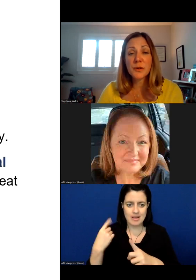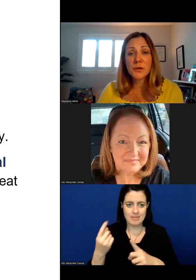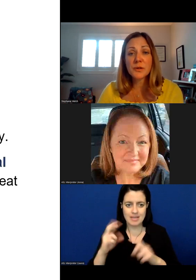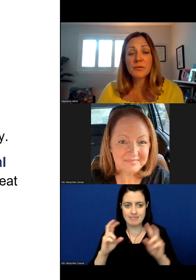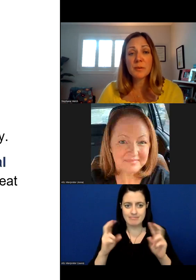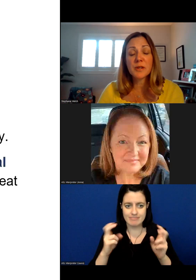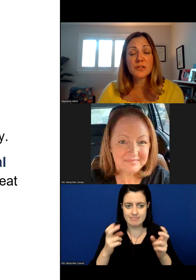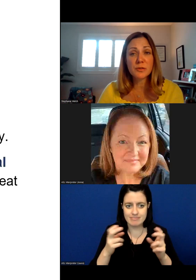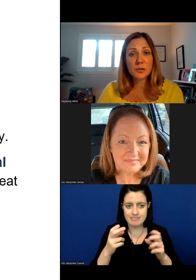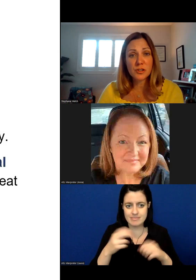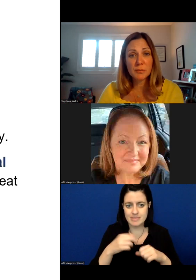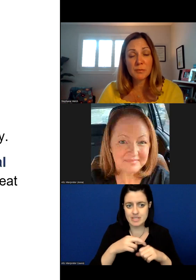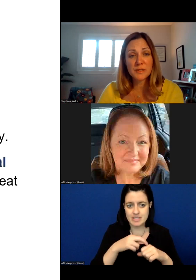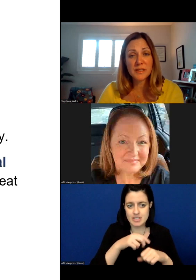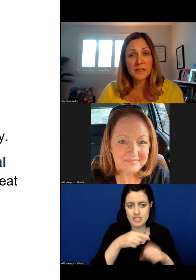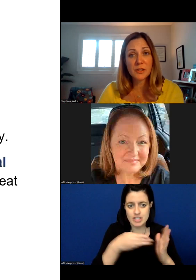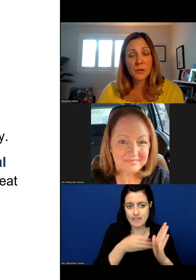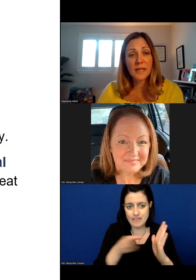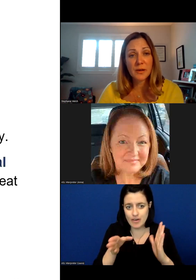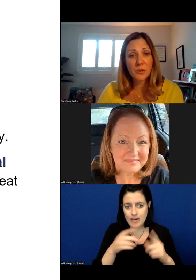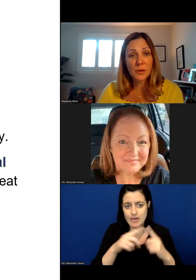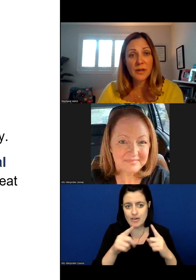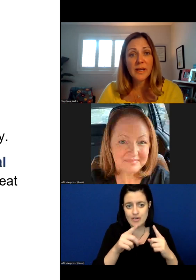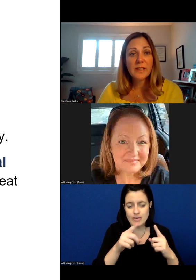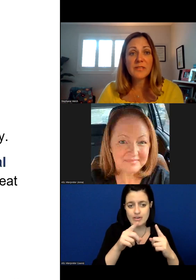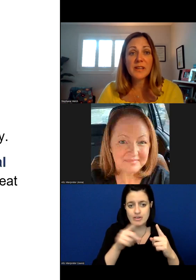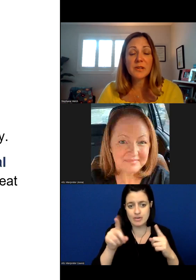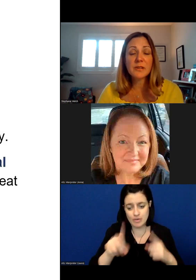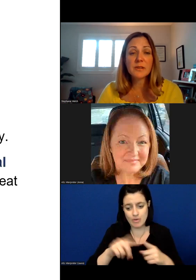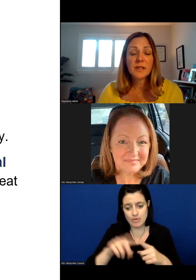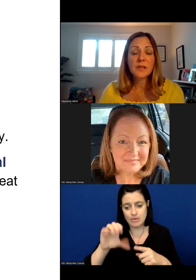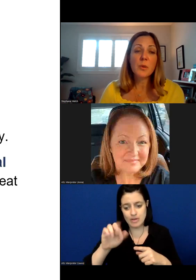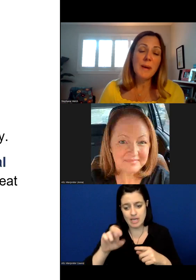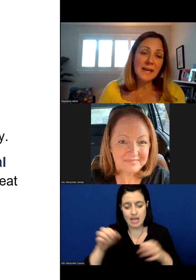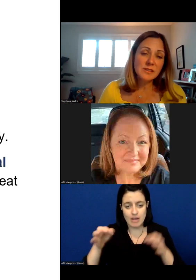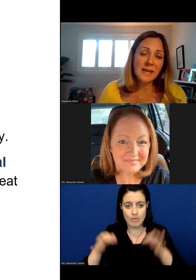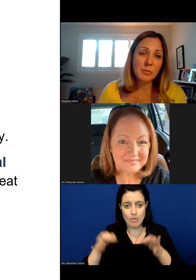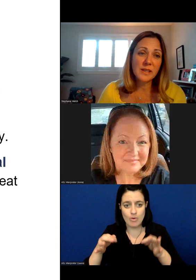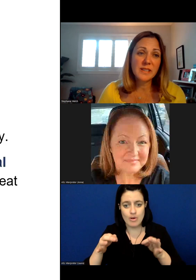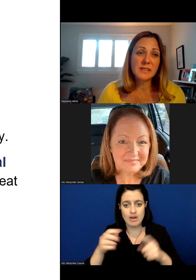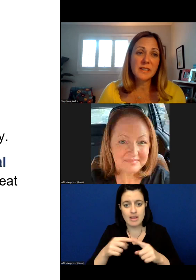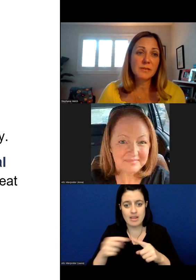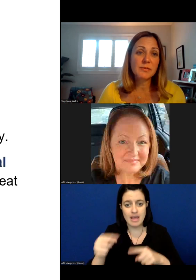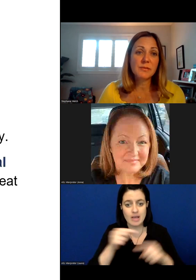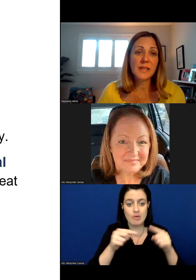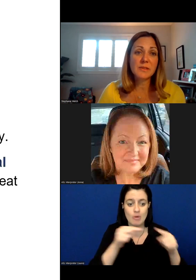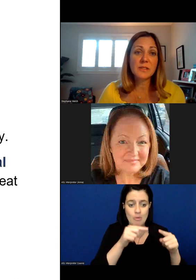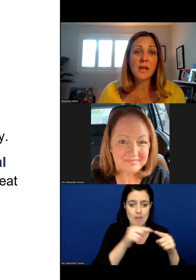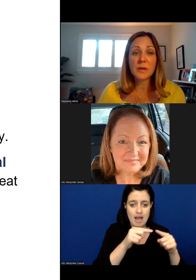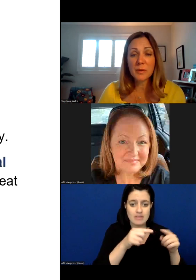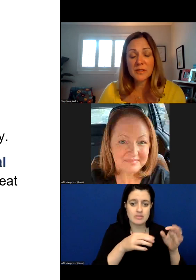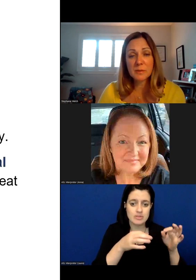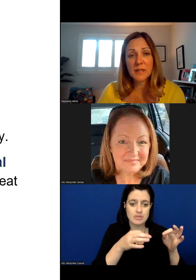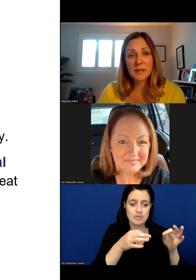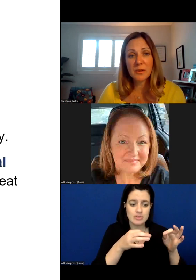unquote deferred from a conservatorship proceeding to go to care court, that they could go back to that process if they did